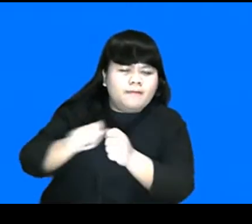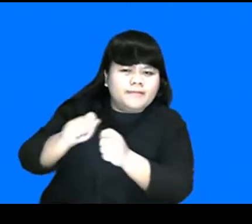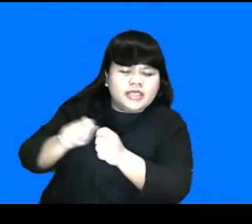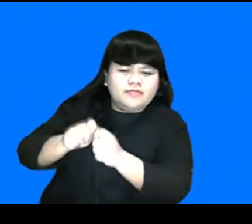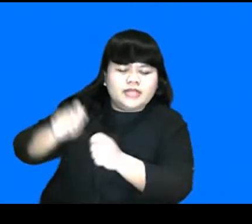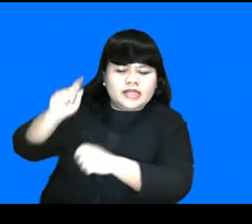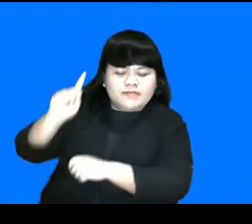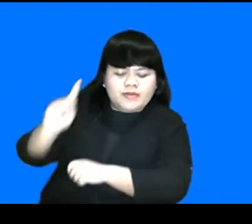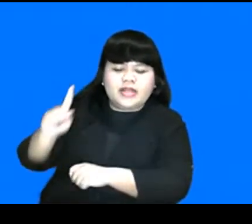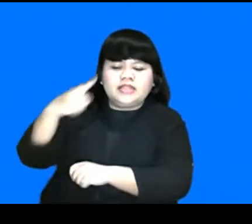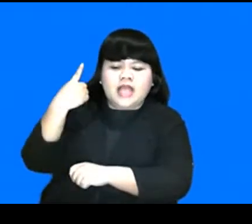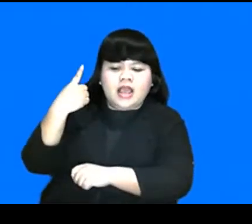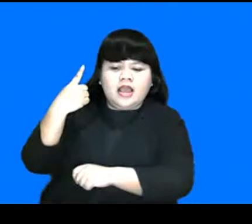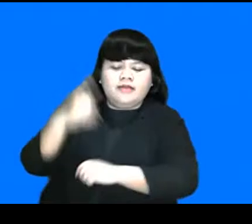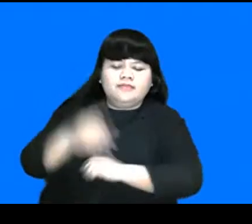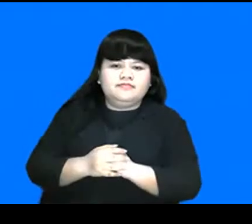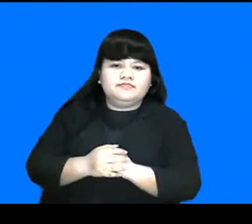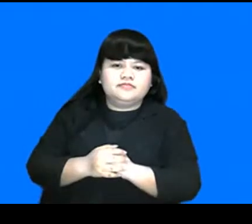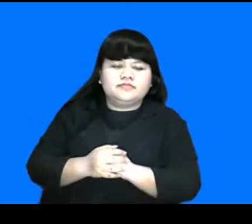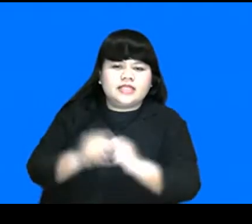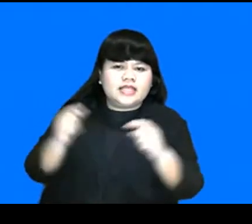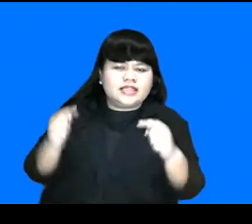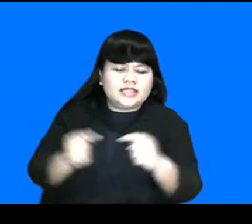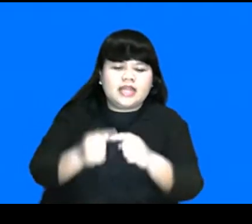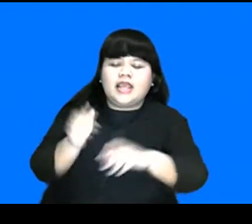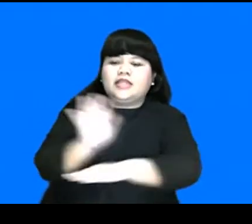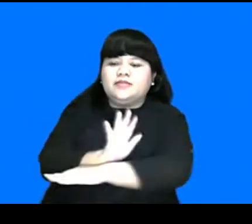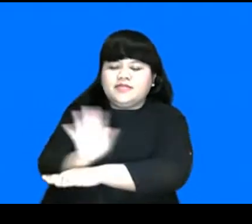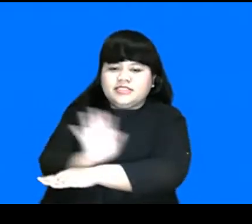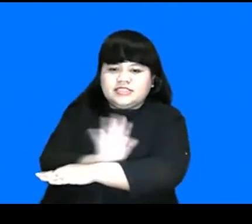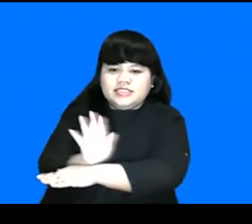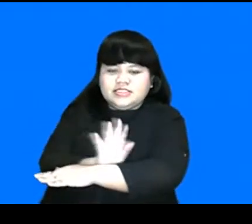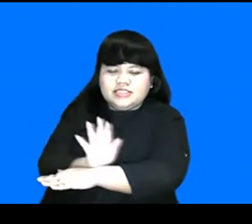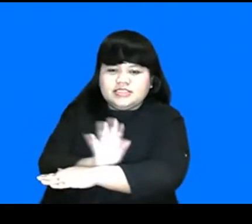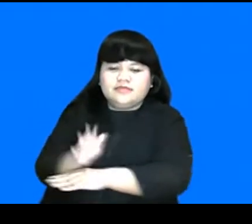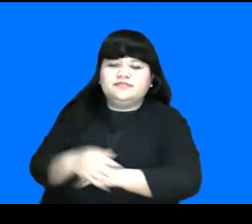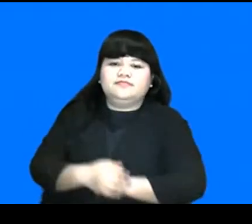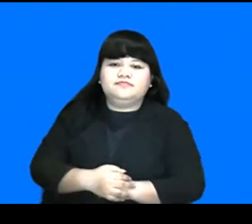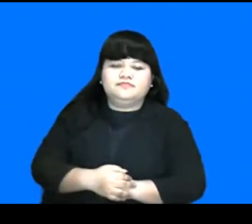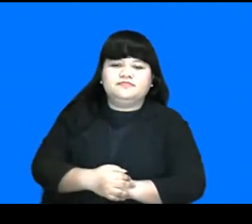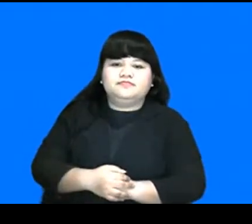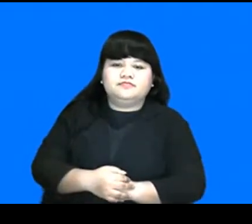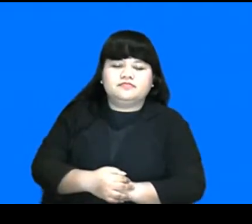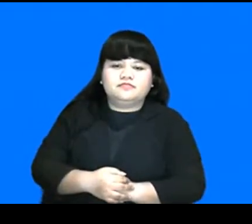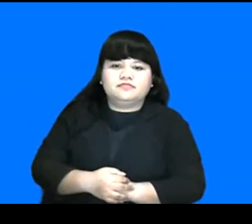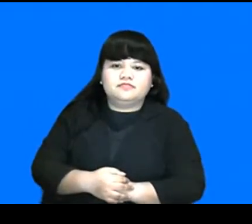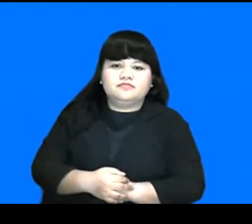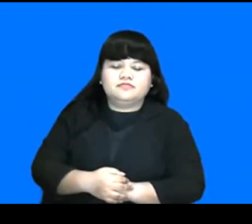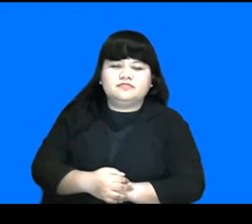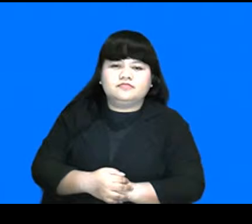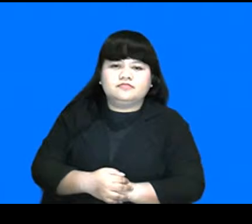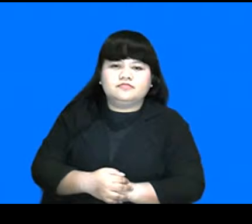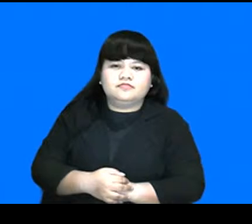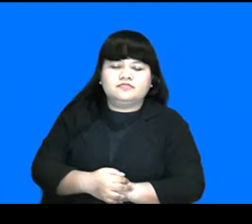to business. Which is what you intimated to earlier. But it's totally different.